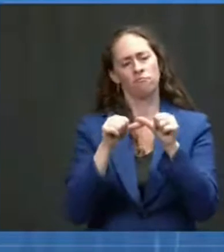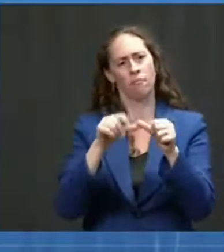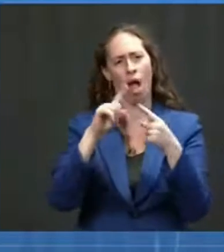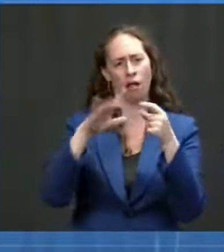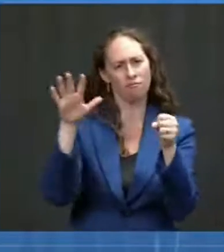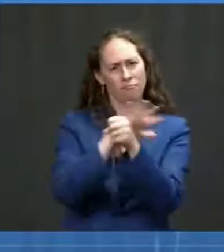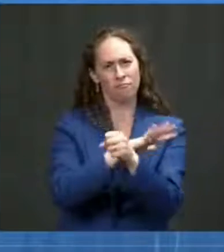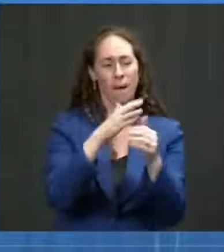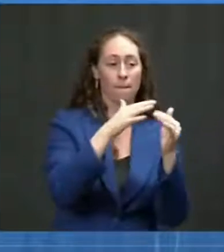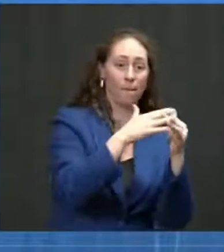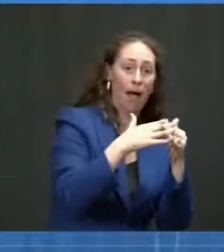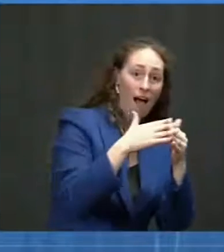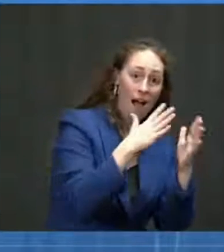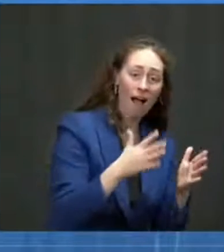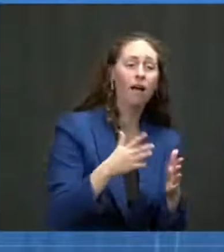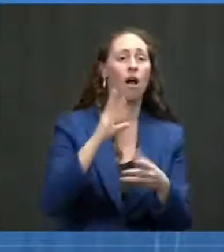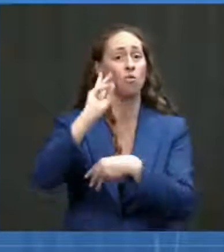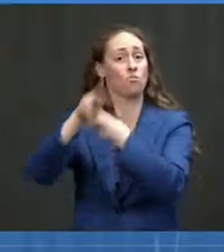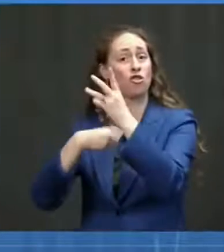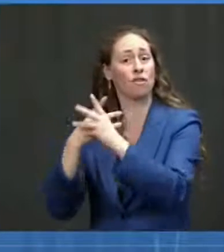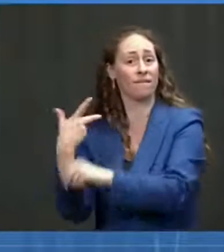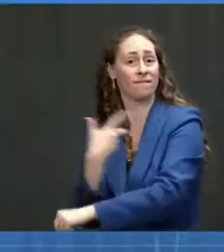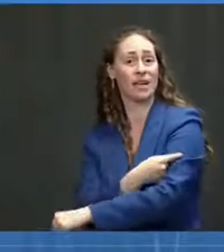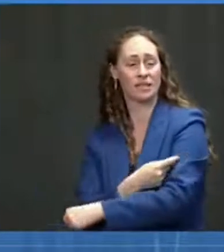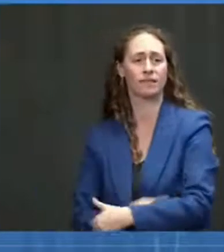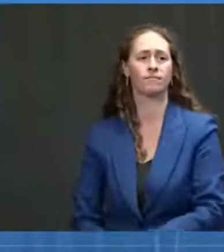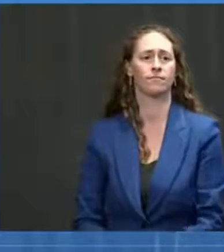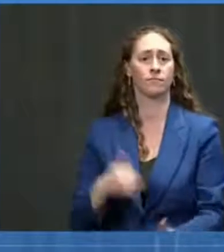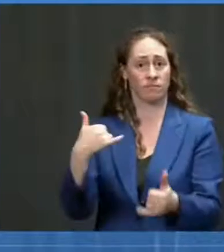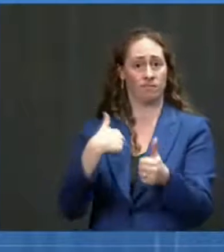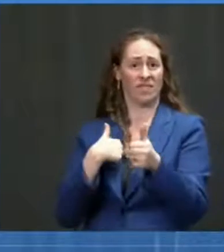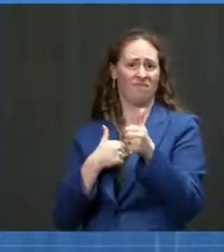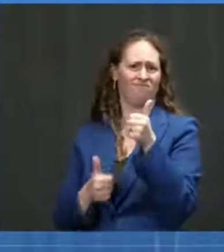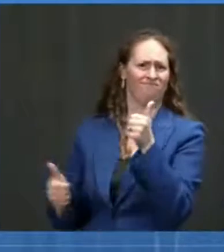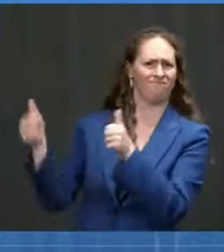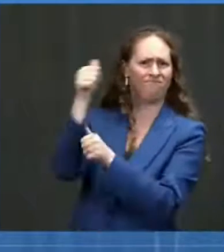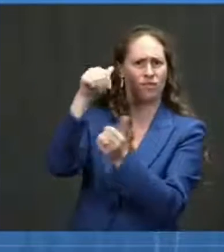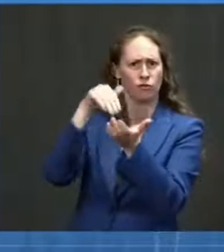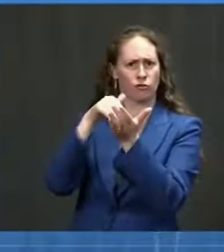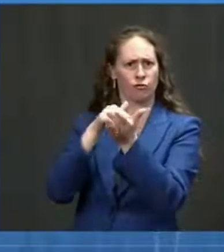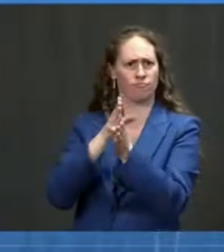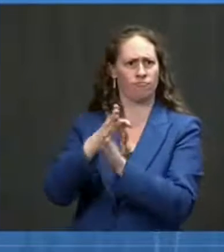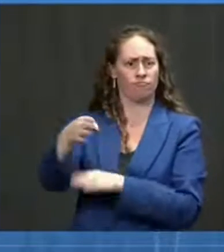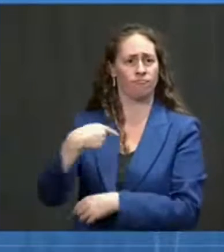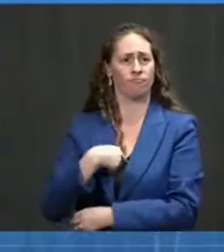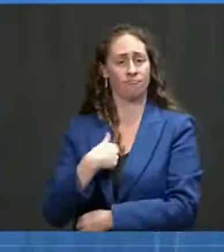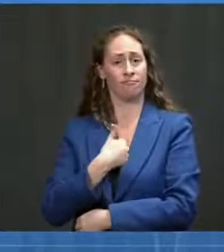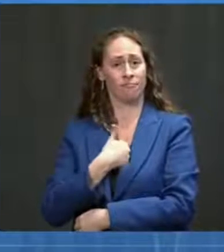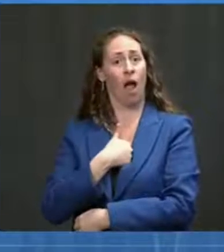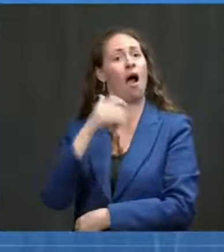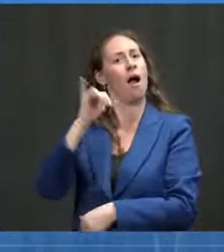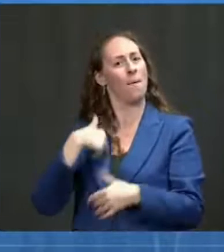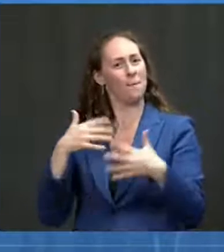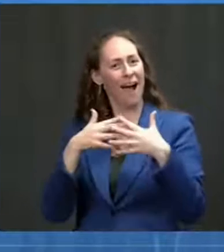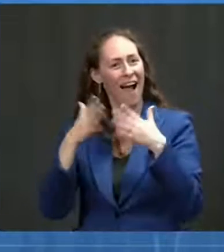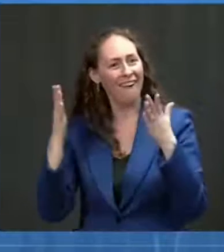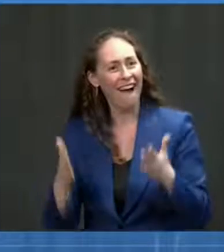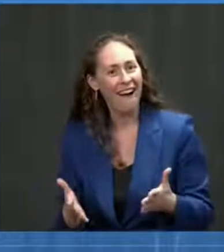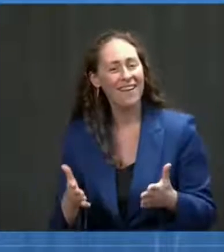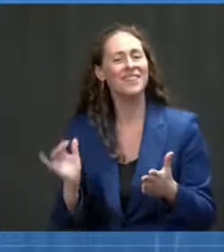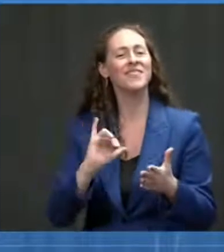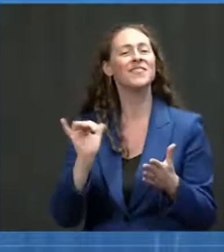as your Surgeon General, but most importantly as a fellow American who has felt the pain of losing family members to this